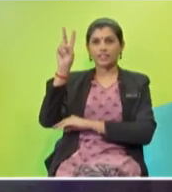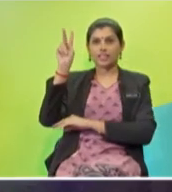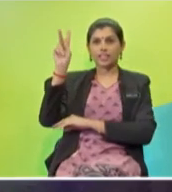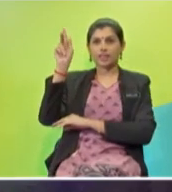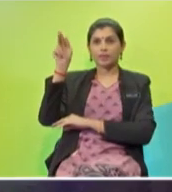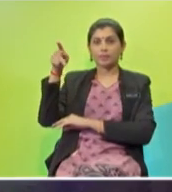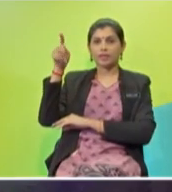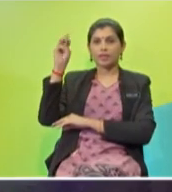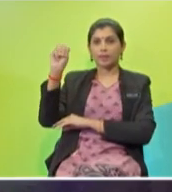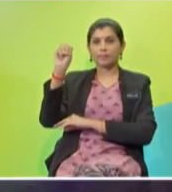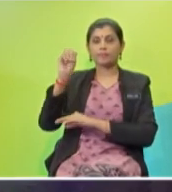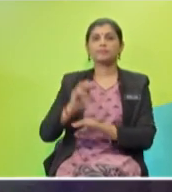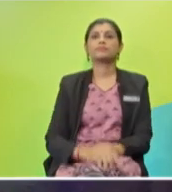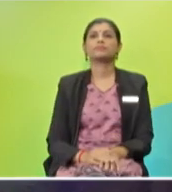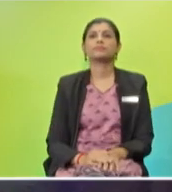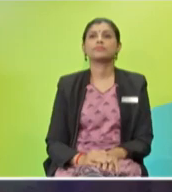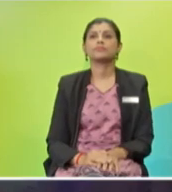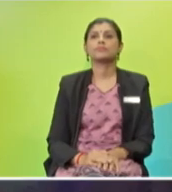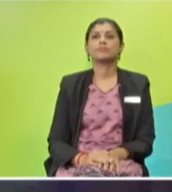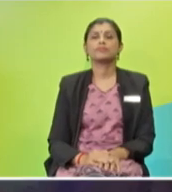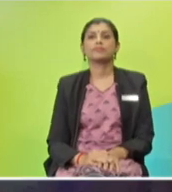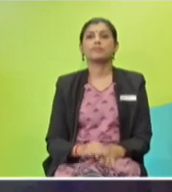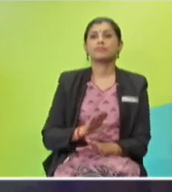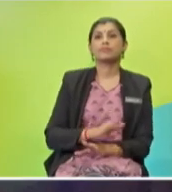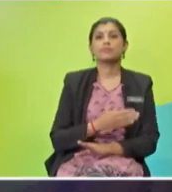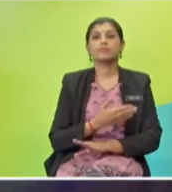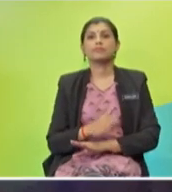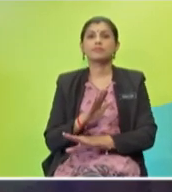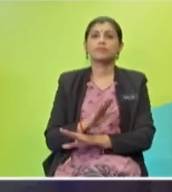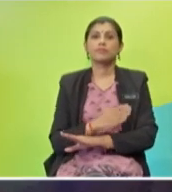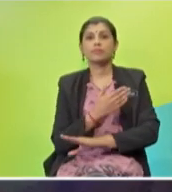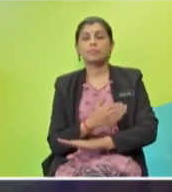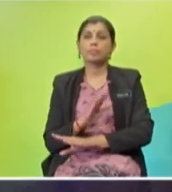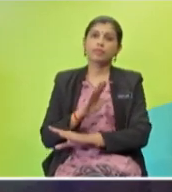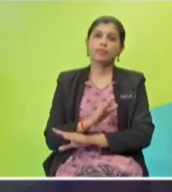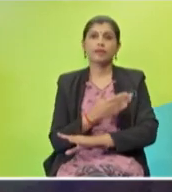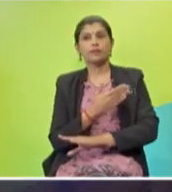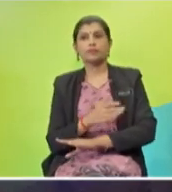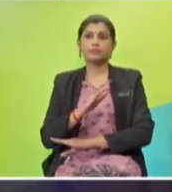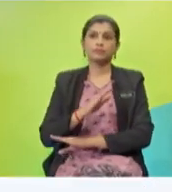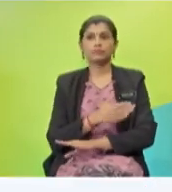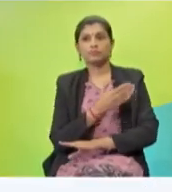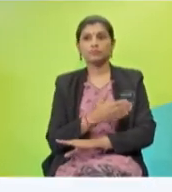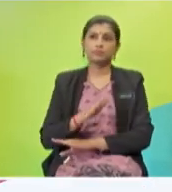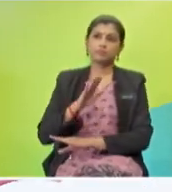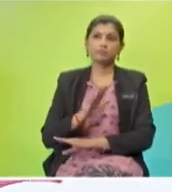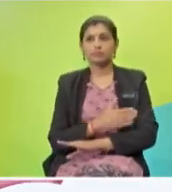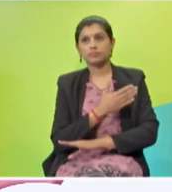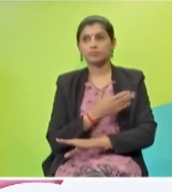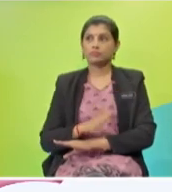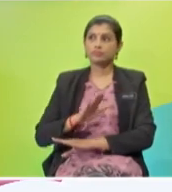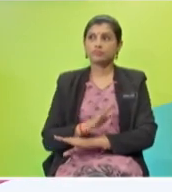Bye. Teacher, can we sing the song again? Yes, let's sing along, everybody. Okay, put on everyone. Your hat. Put on your hats. Find your hat.